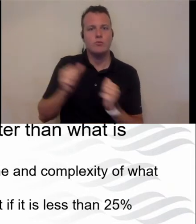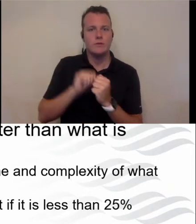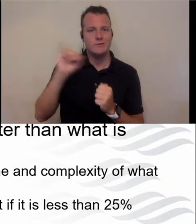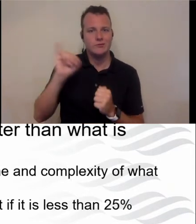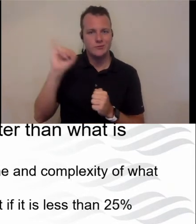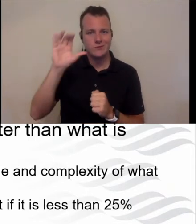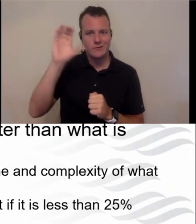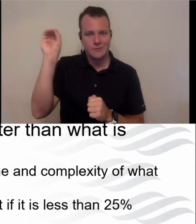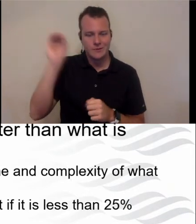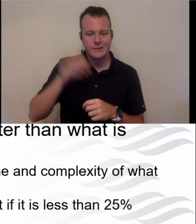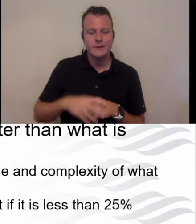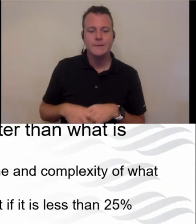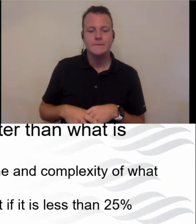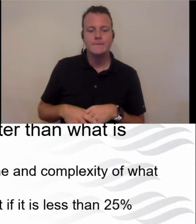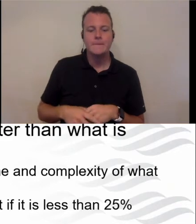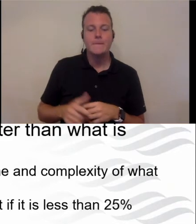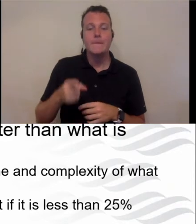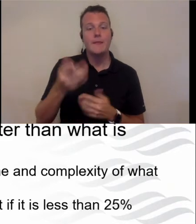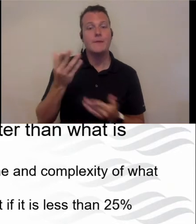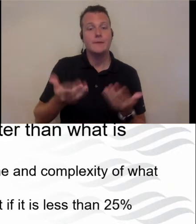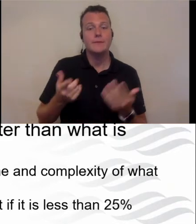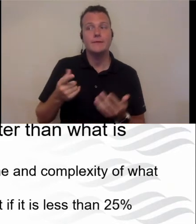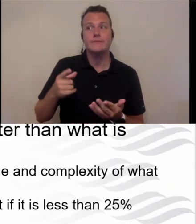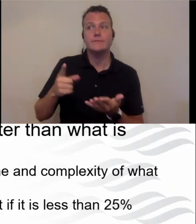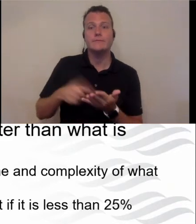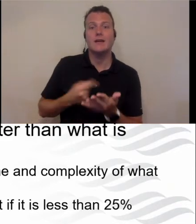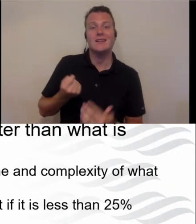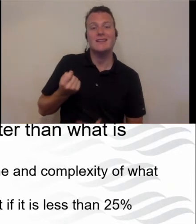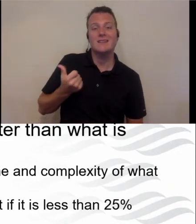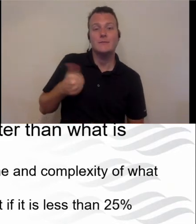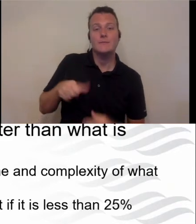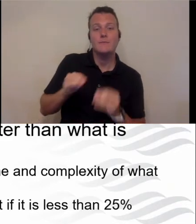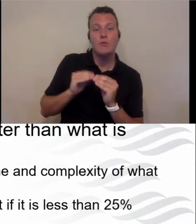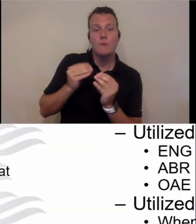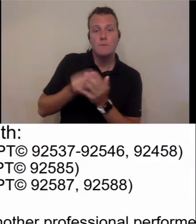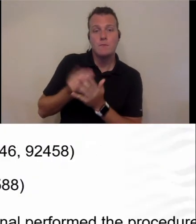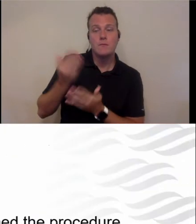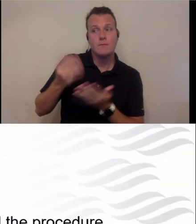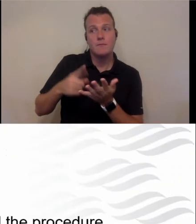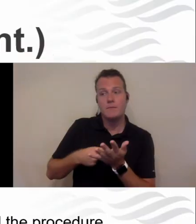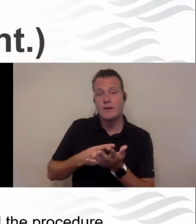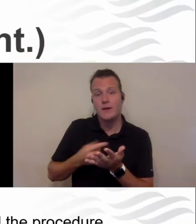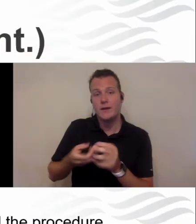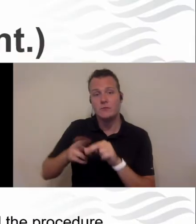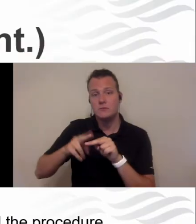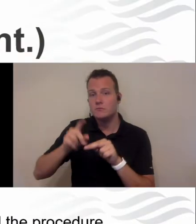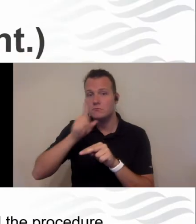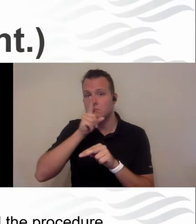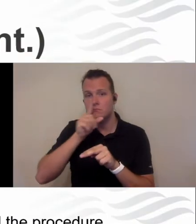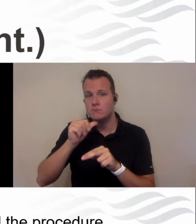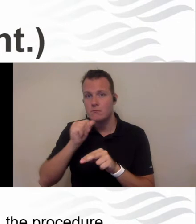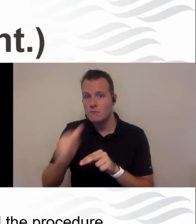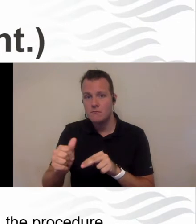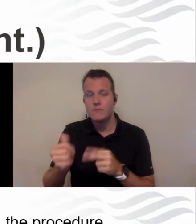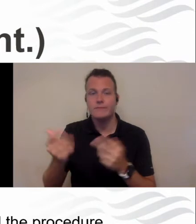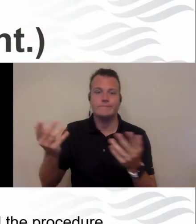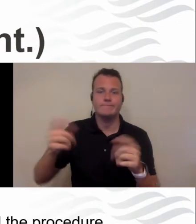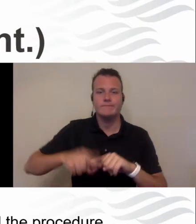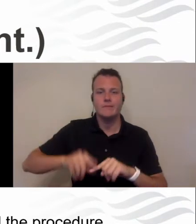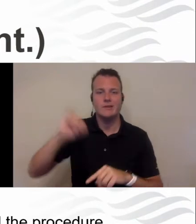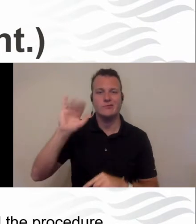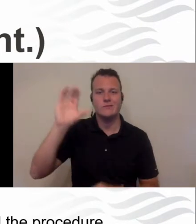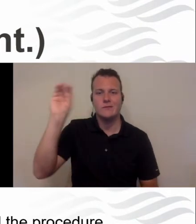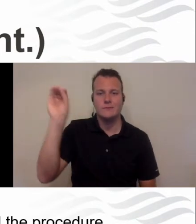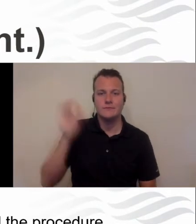may get a little bit more money for using that, or you may not. It just depends on the payer. So some